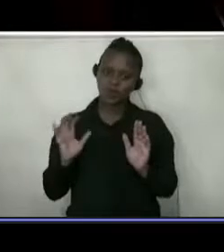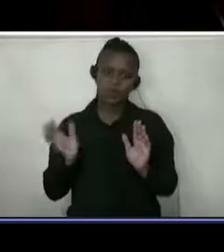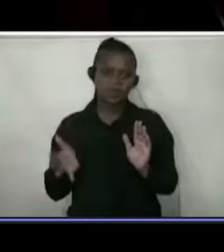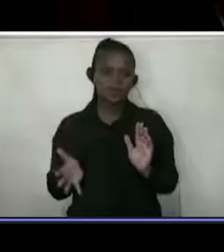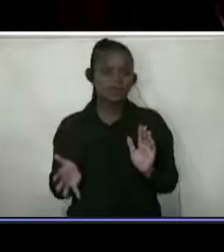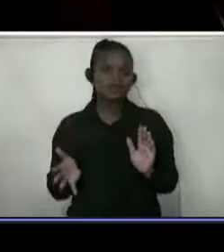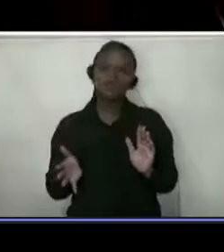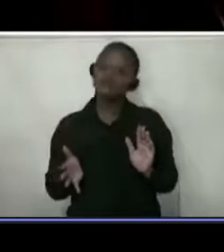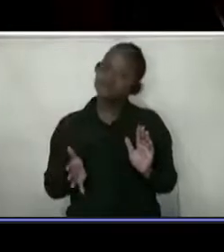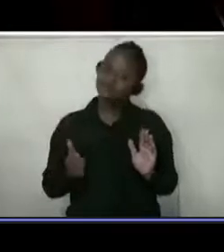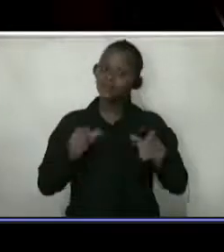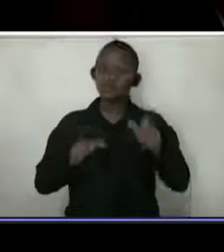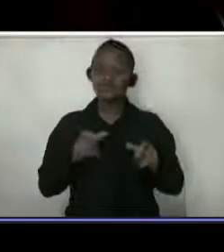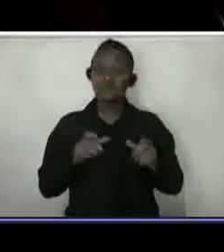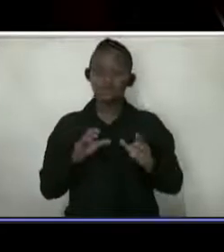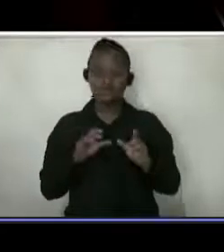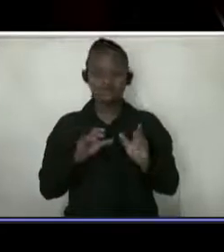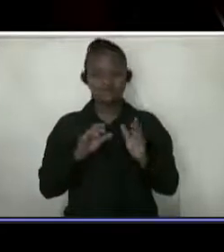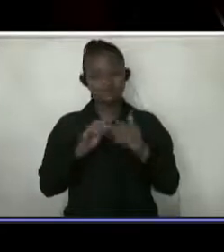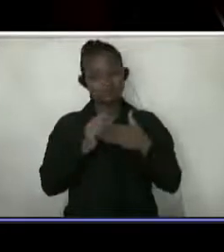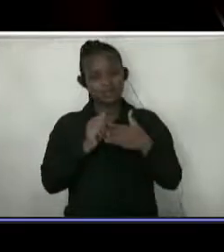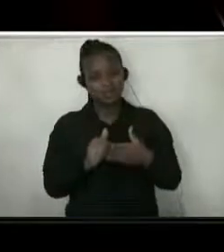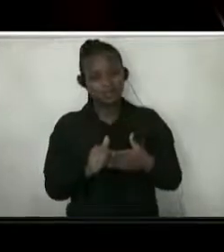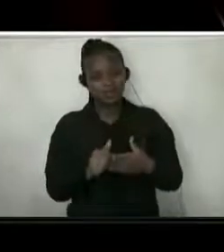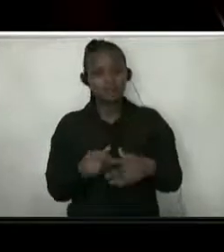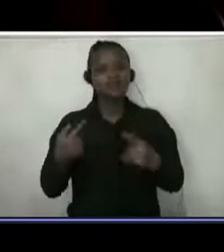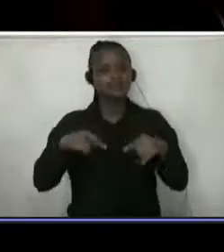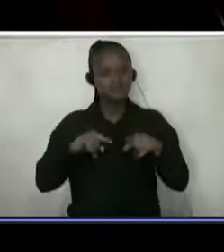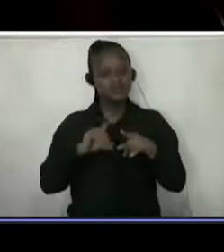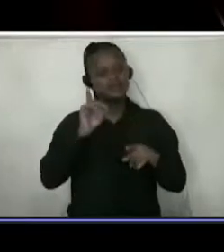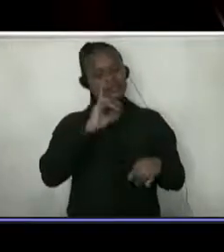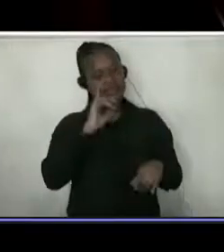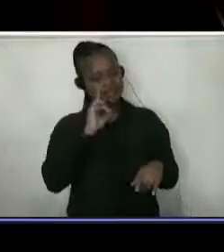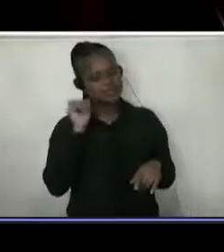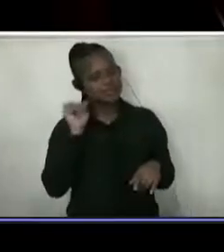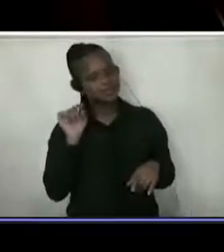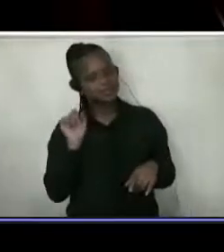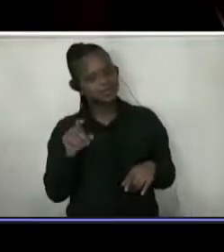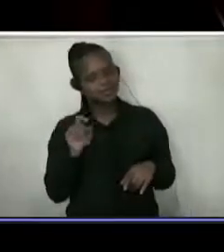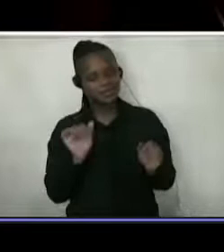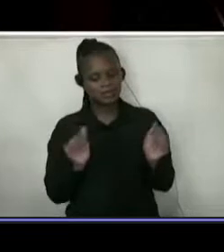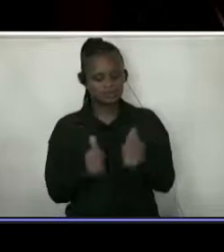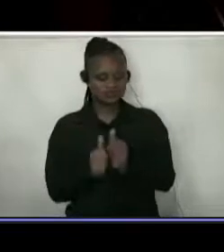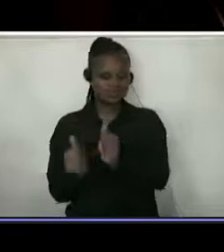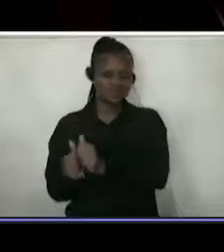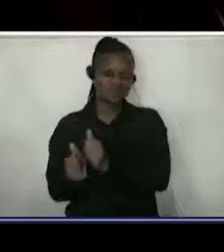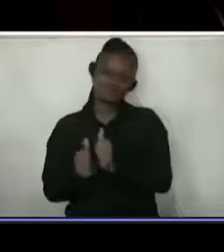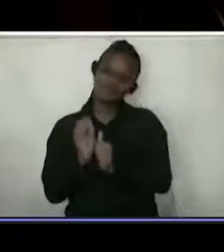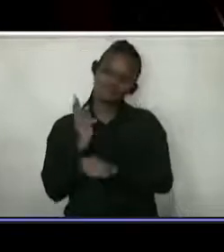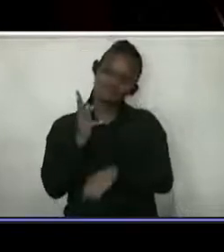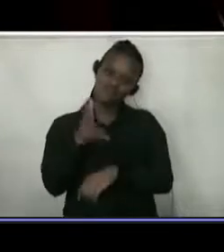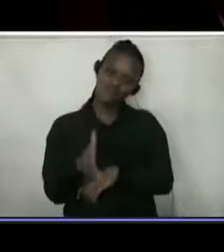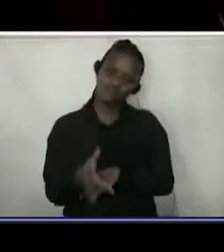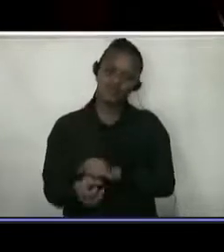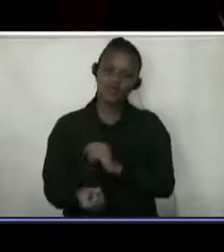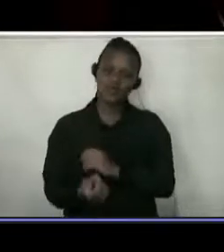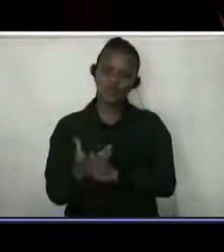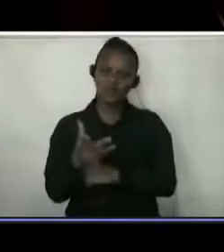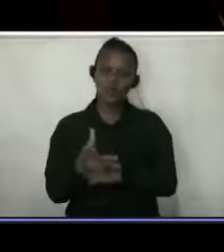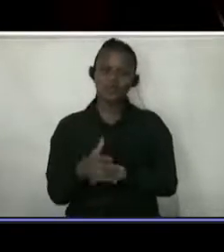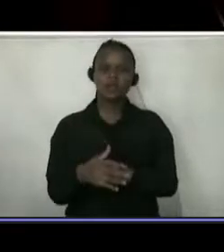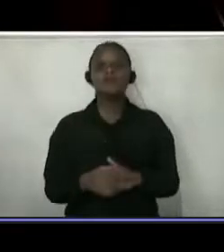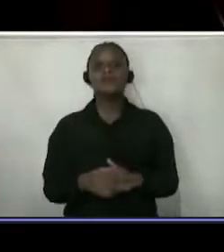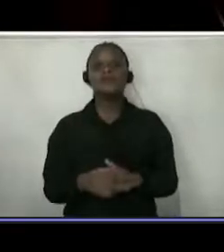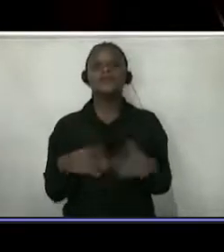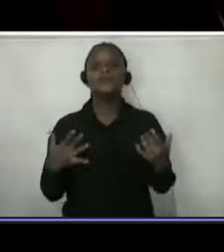will see these unstable coalitions continue. When looking at the political violence, the Murano Commission talks